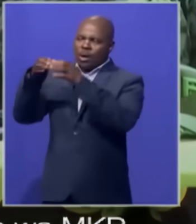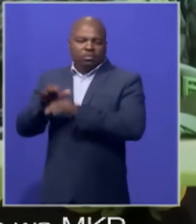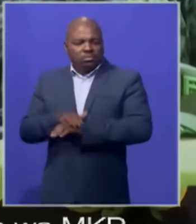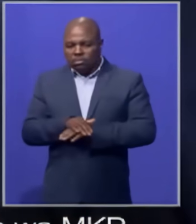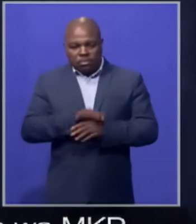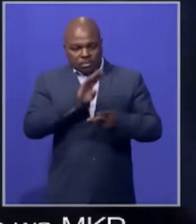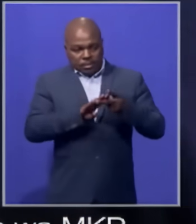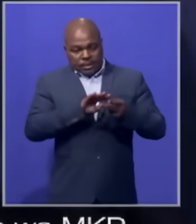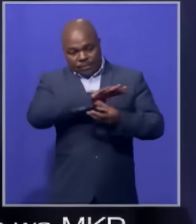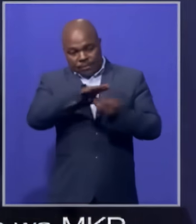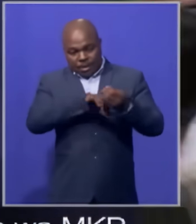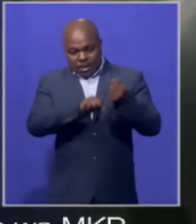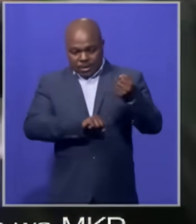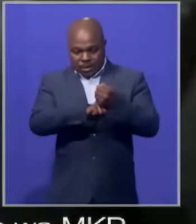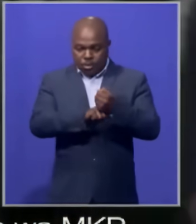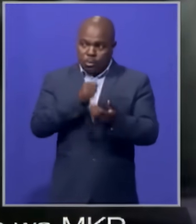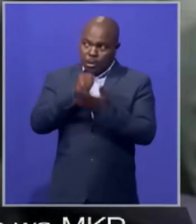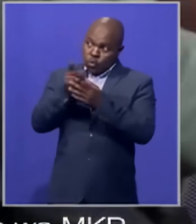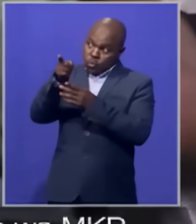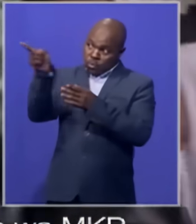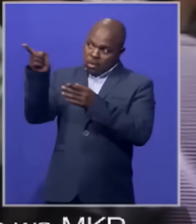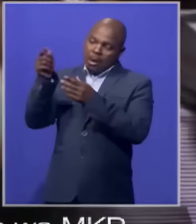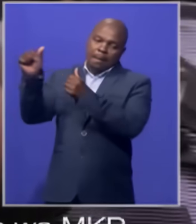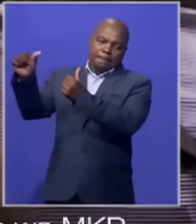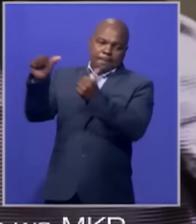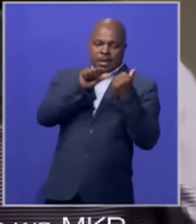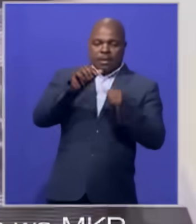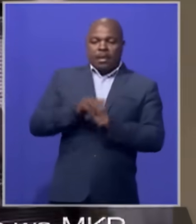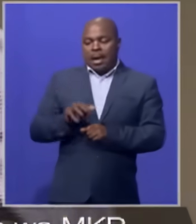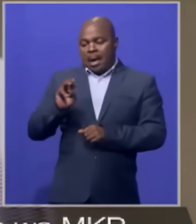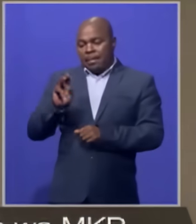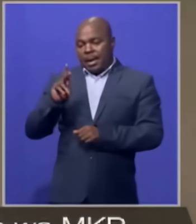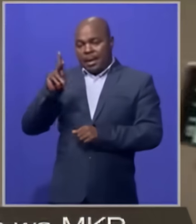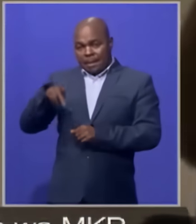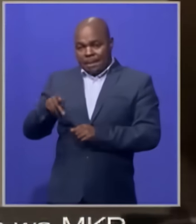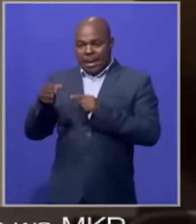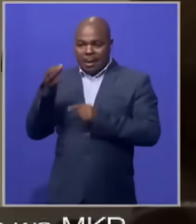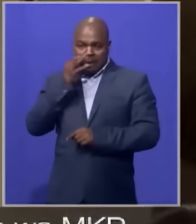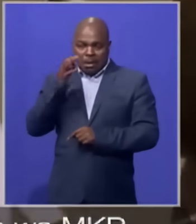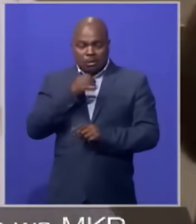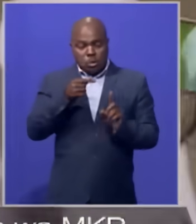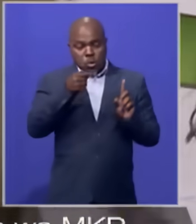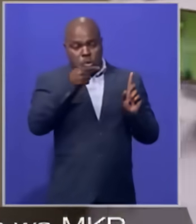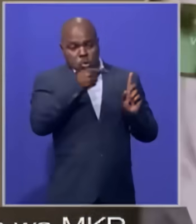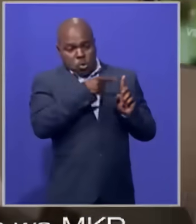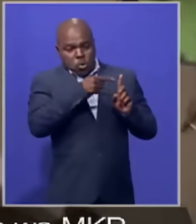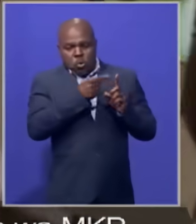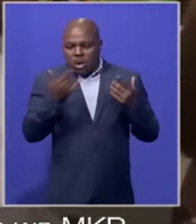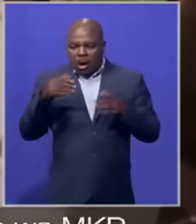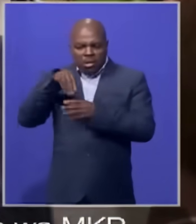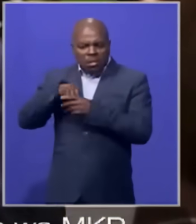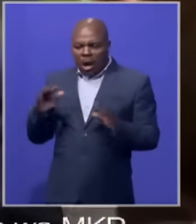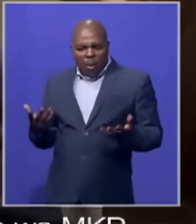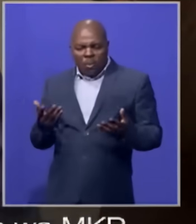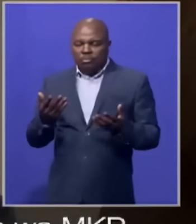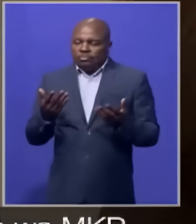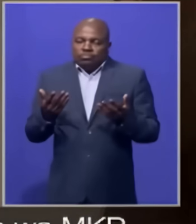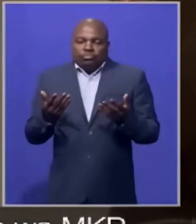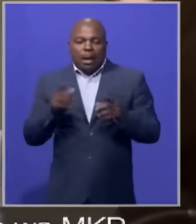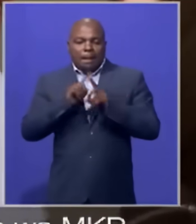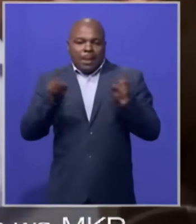go netefatša gore ba bua ba bolokegile. MKP ga se a tlhaloša maemo a Zuma Sambudla ka mokgatlong ipya fela